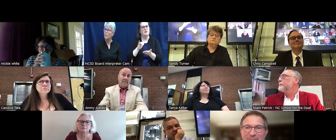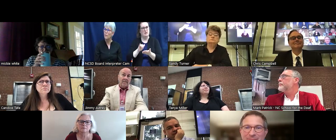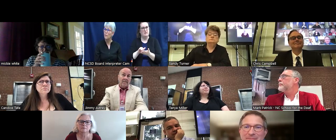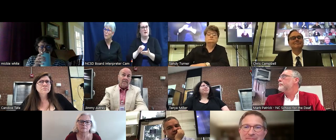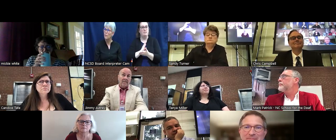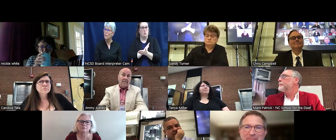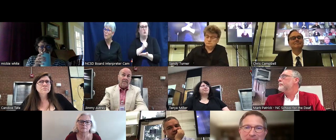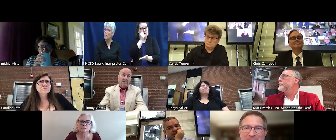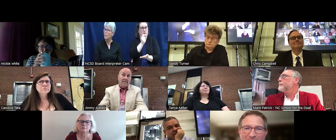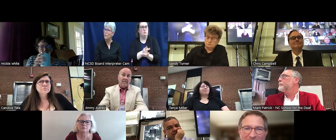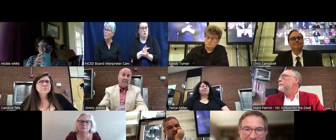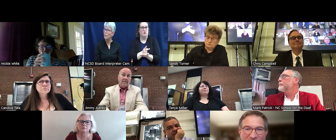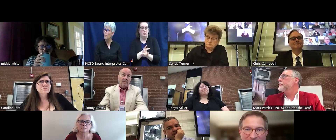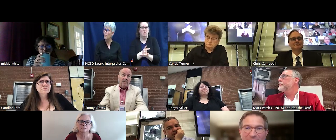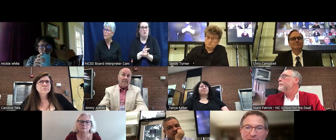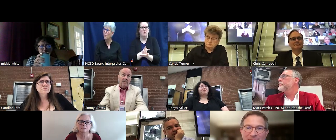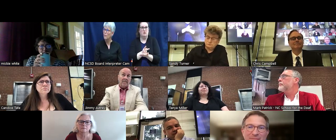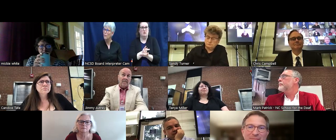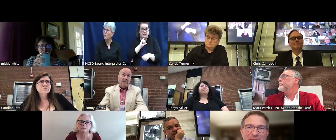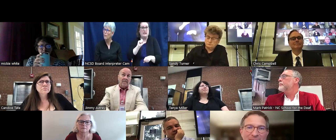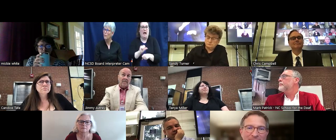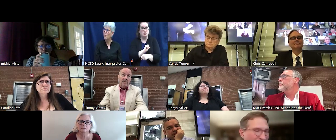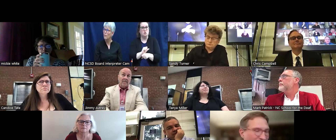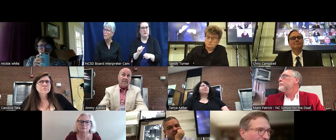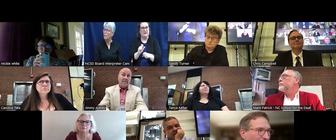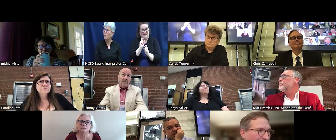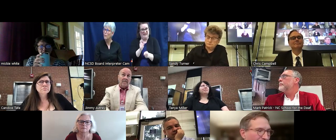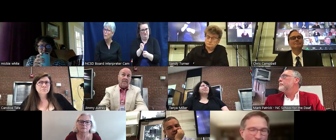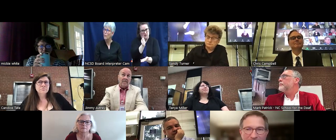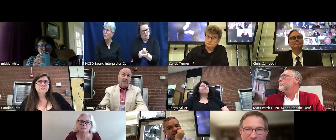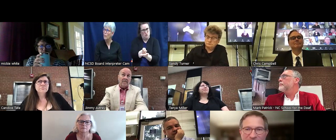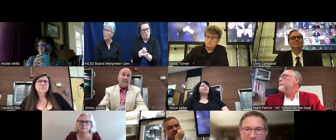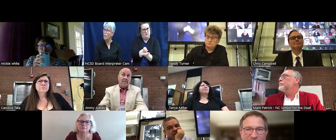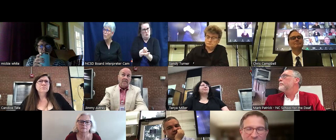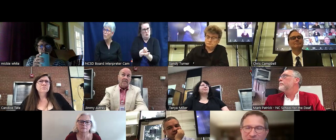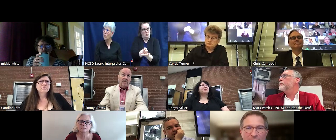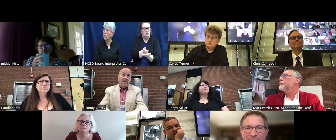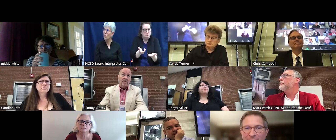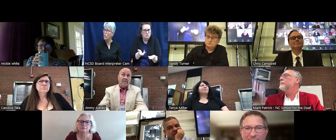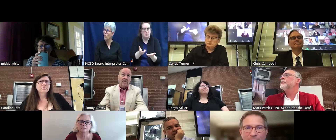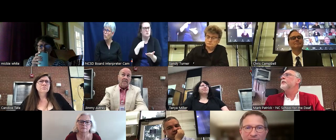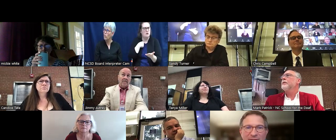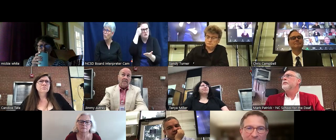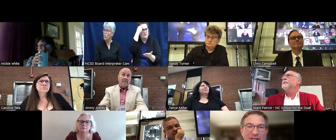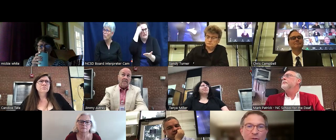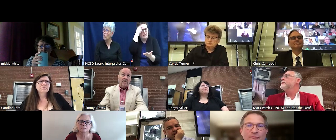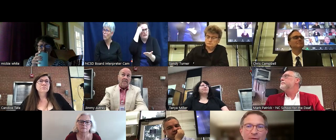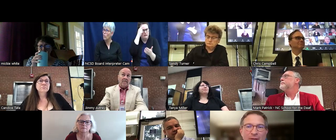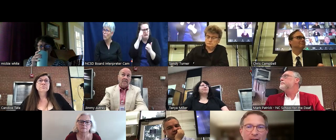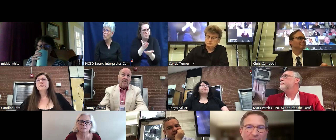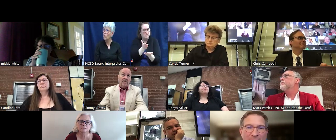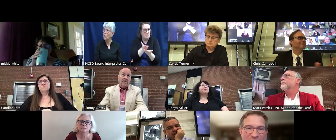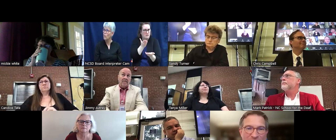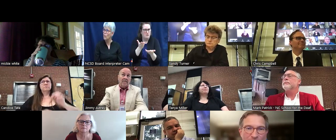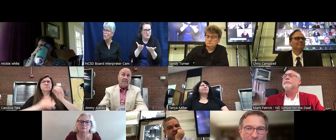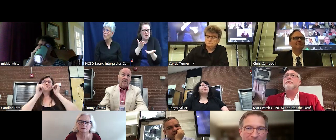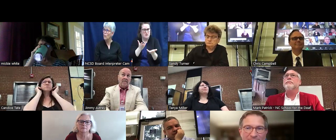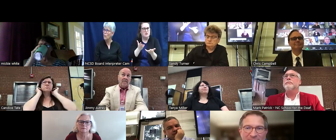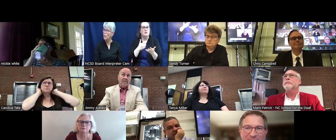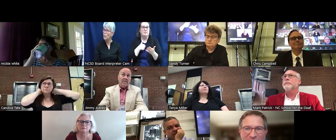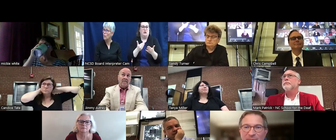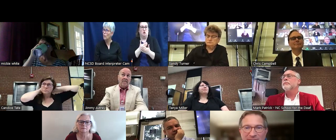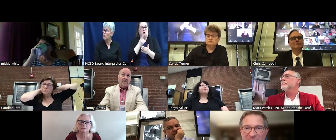been actually given as required. So just a thought. And it'll be new for our school,